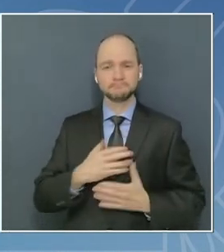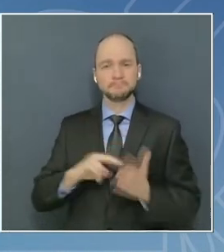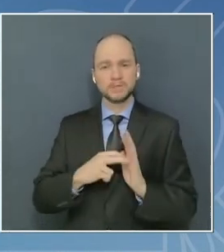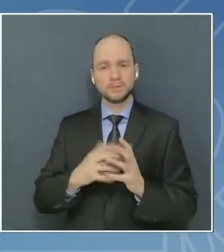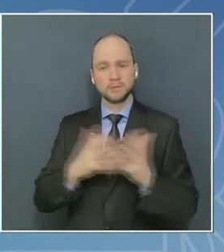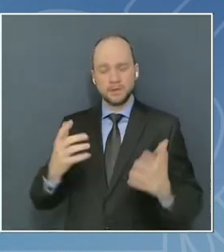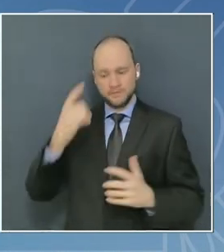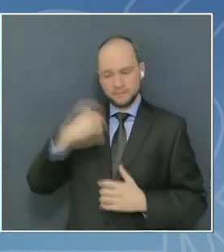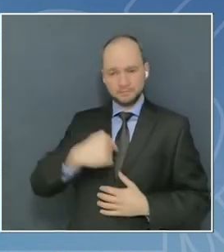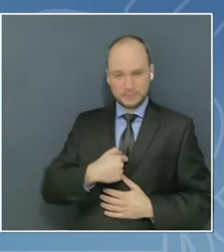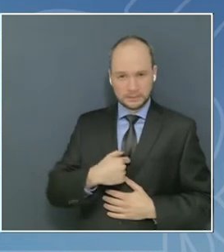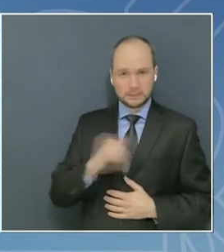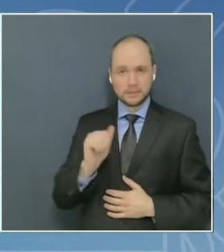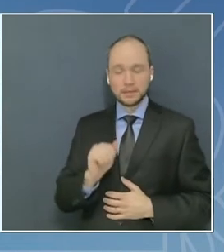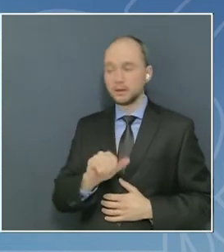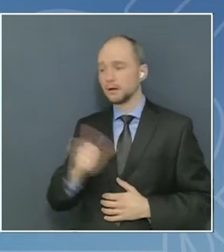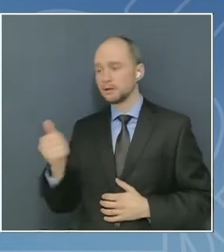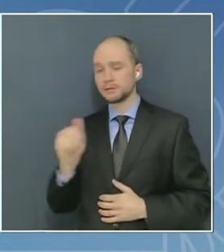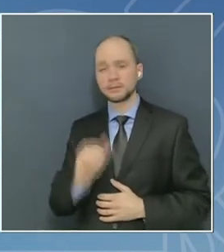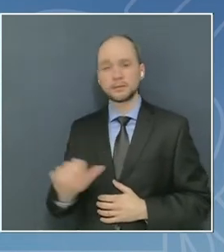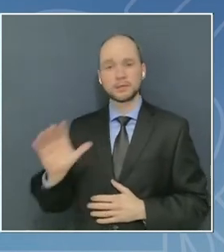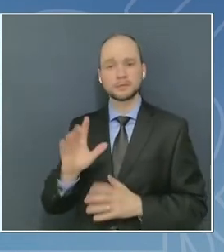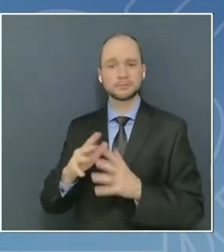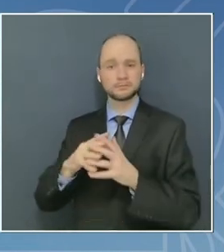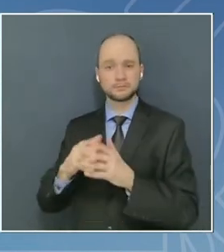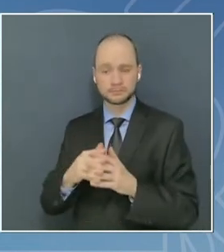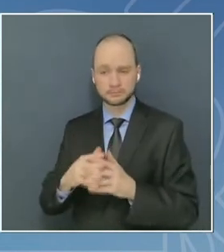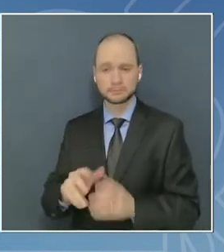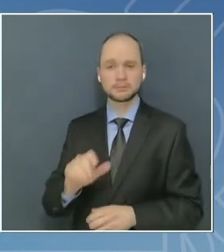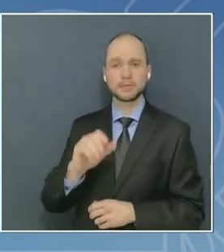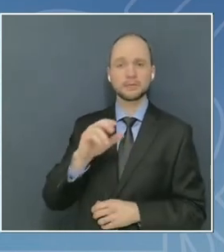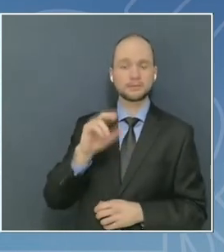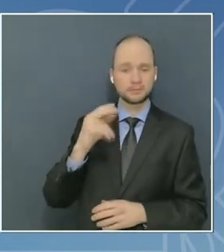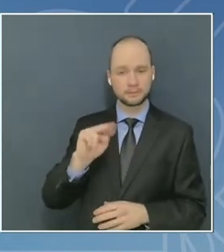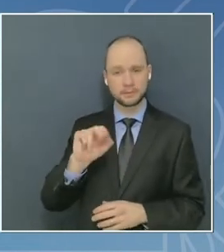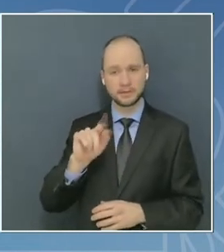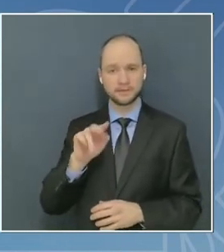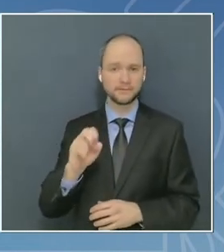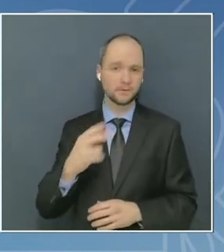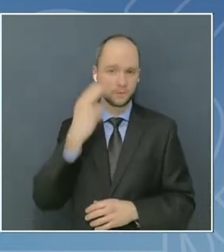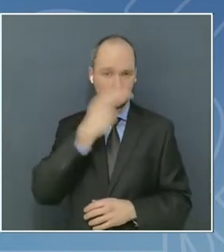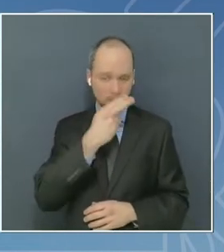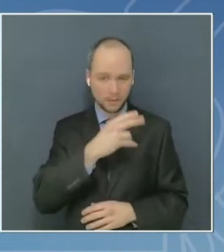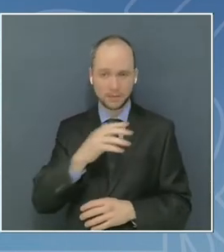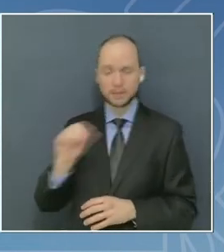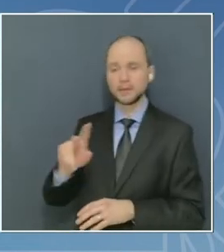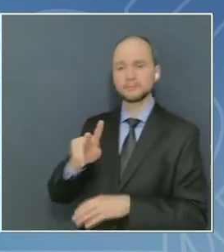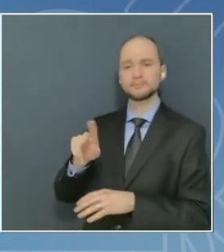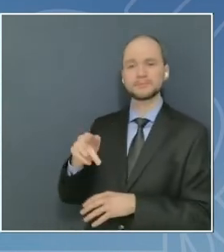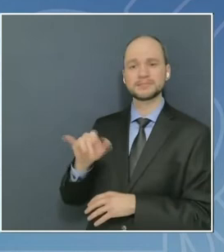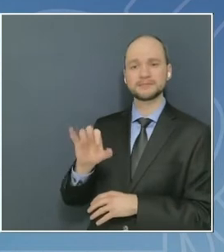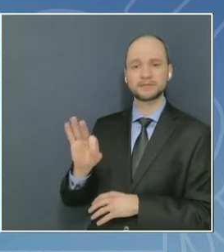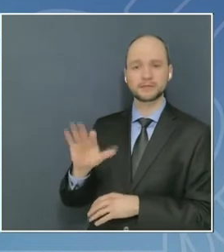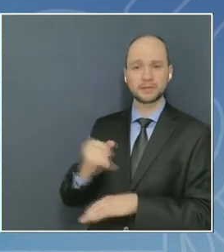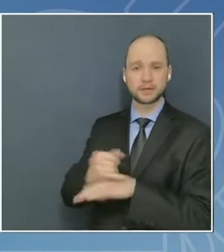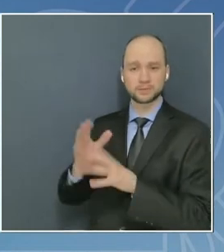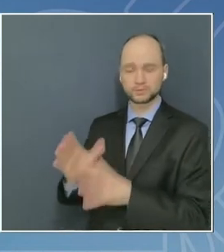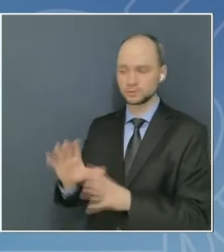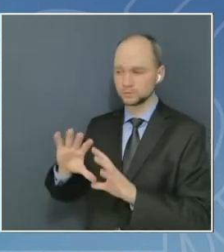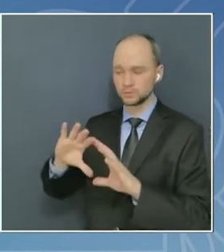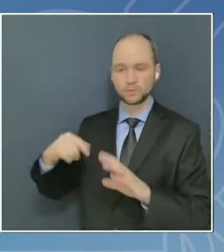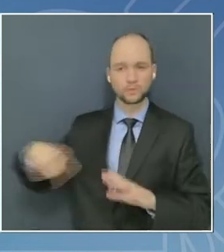Americans throughout this great, beautiful, flawed, but always improving and striving to be better country of ours. Thanks for having me